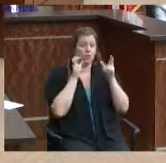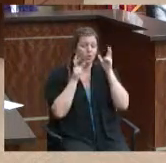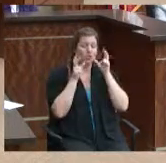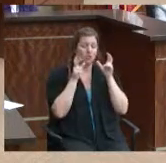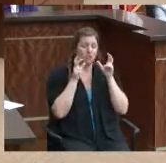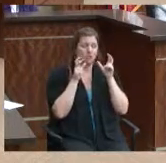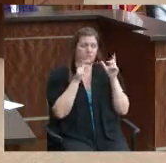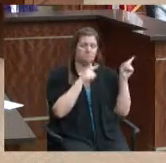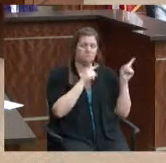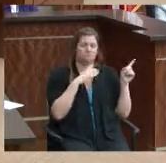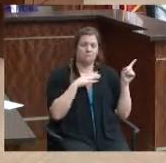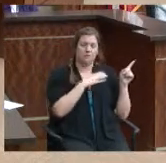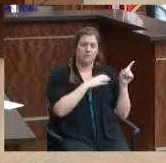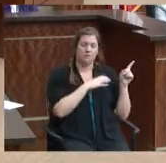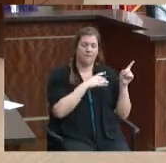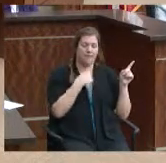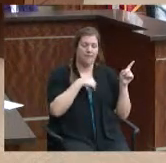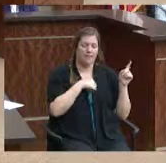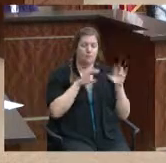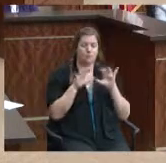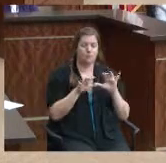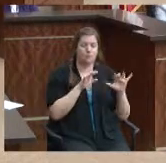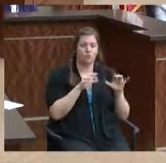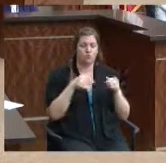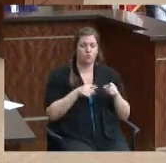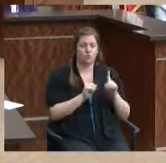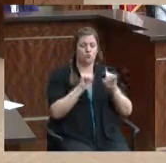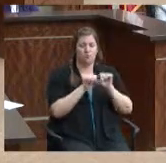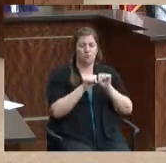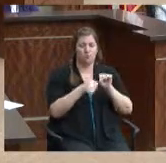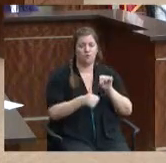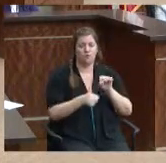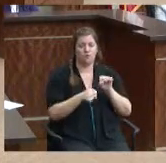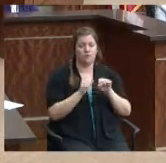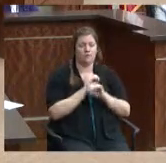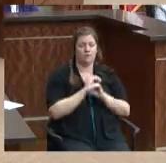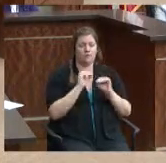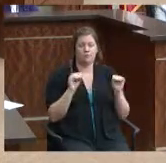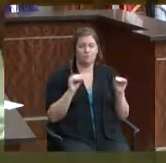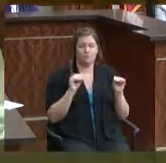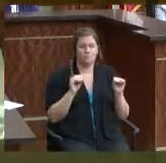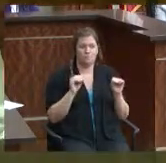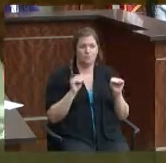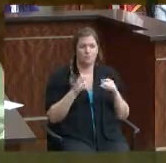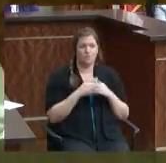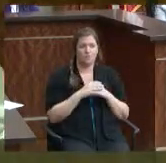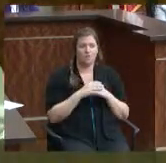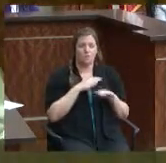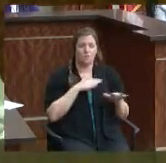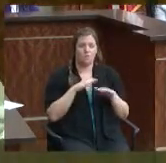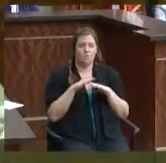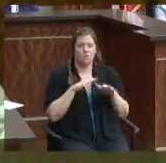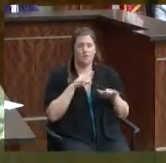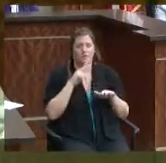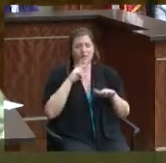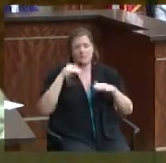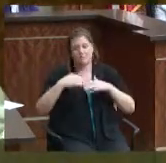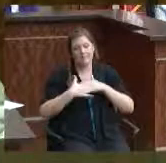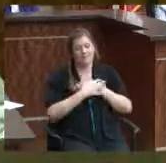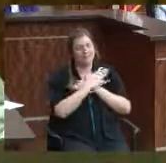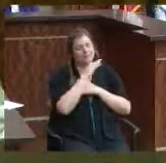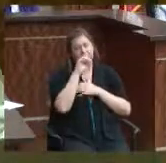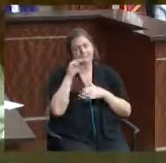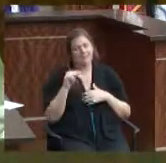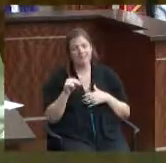my colleagues here have been doing during that break, there was no walking on the beach, there was